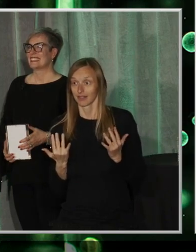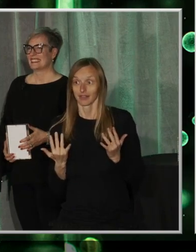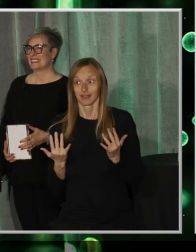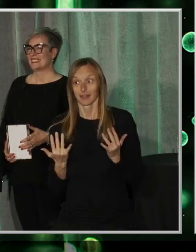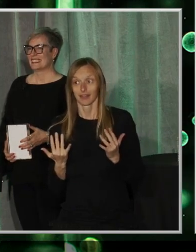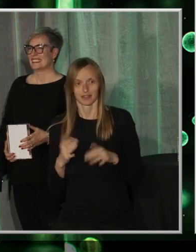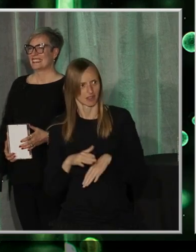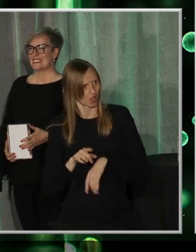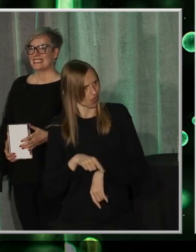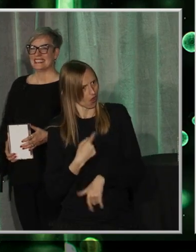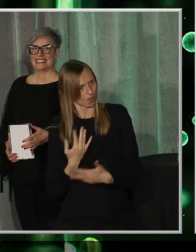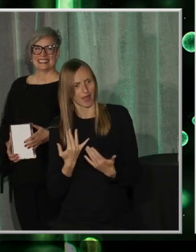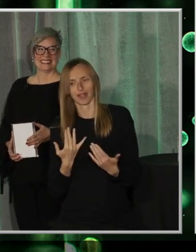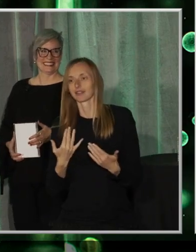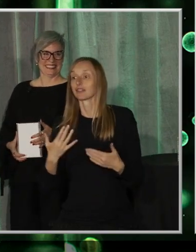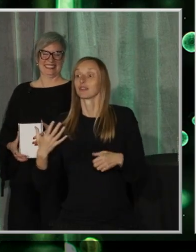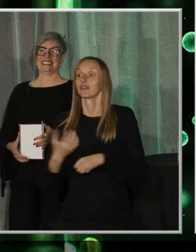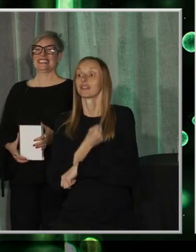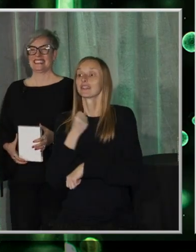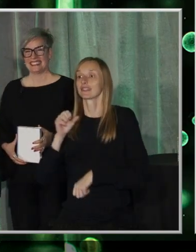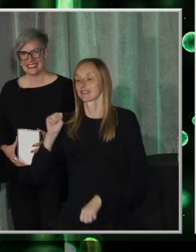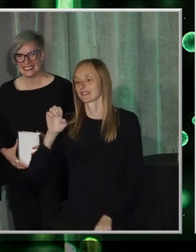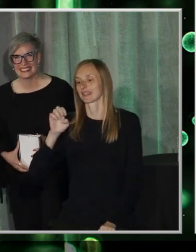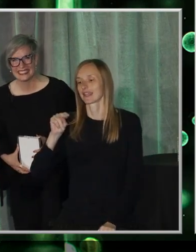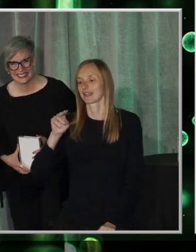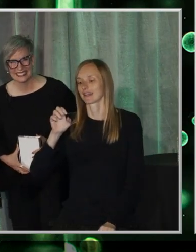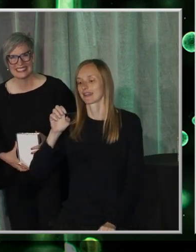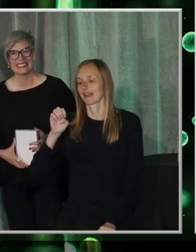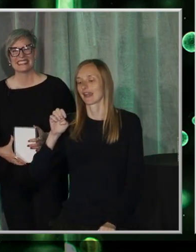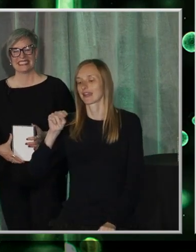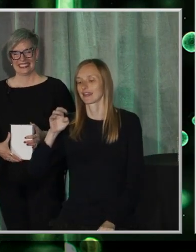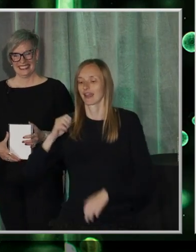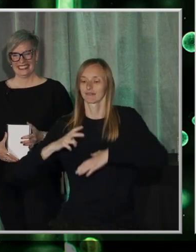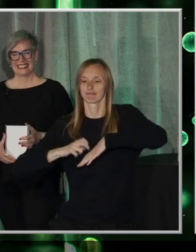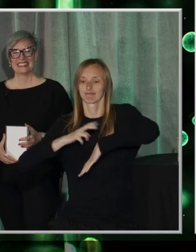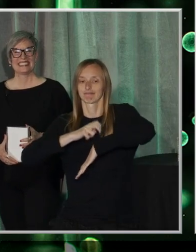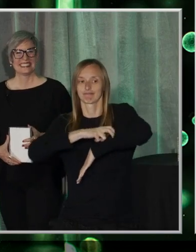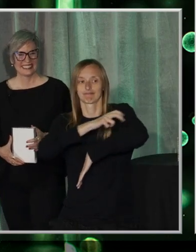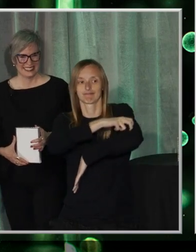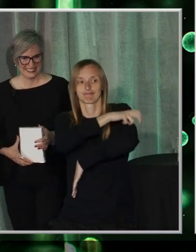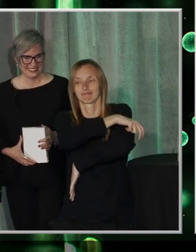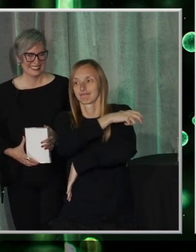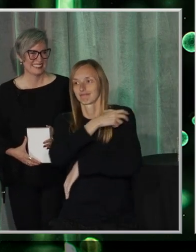it's a long one. Senene! Senene Farr. Yes.